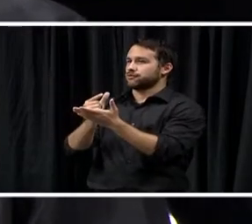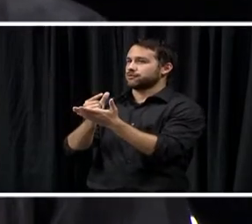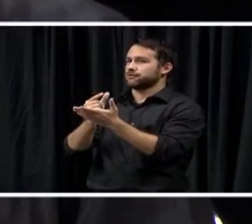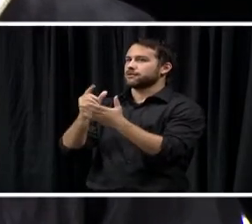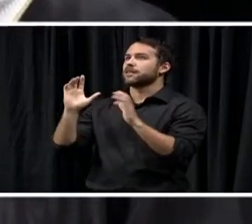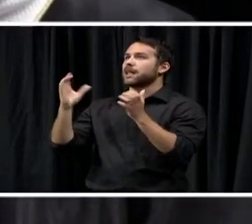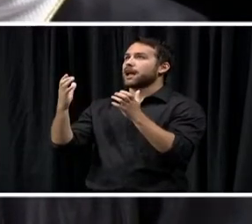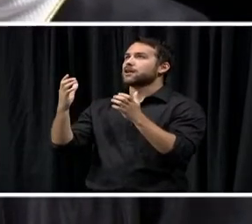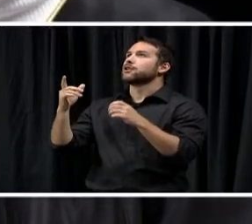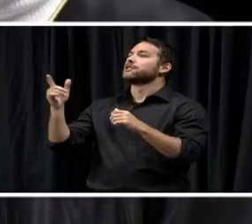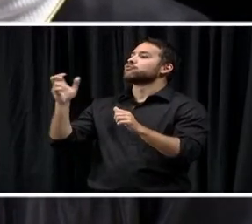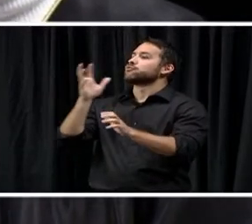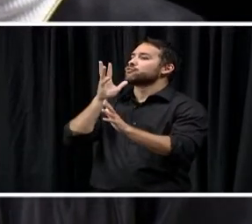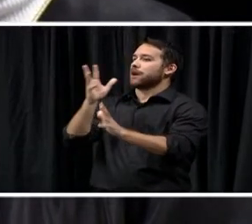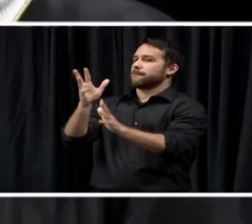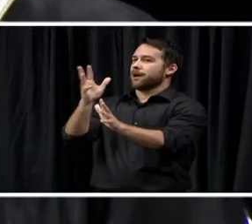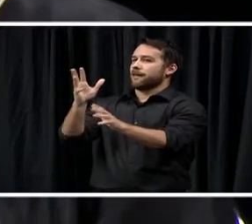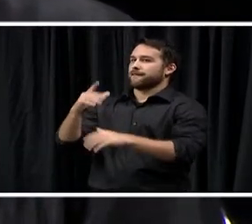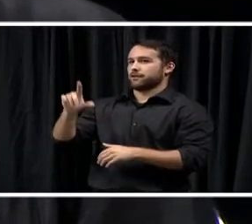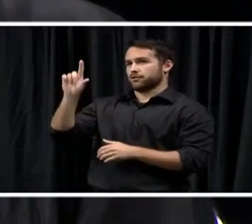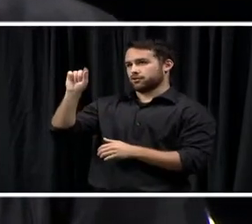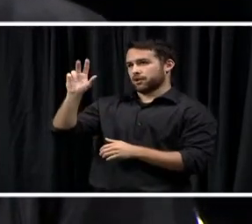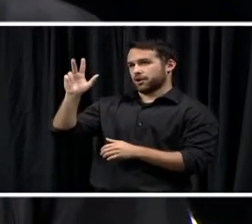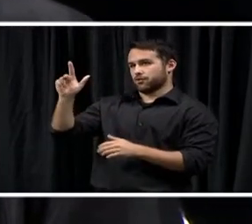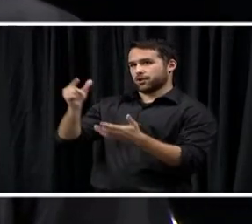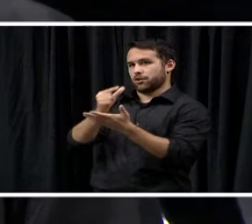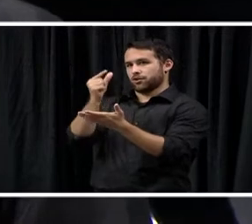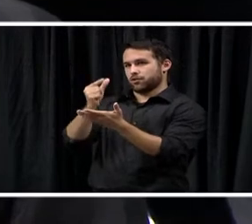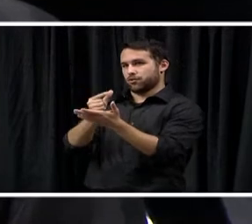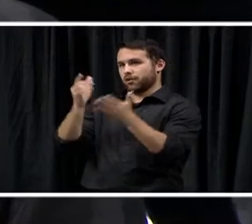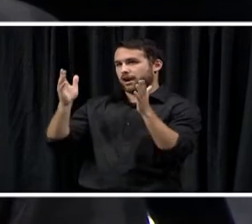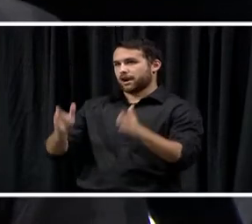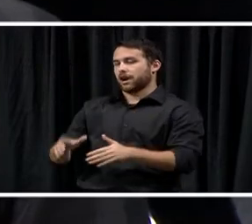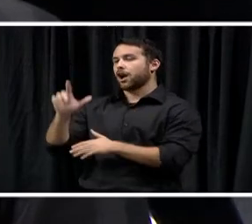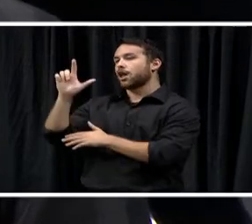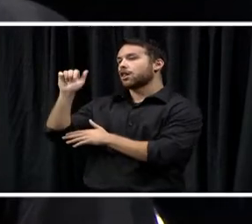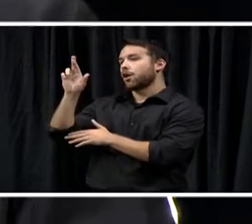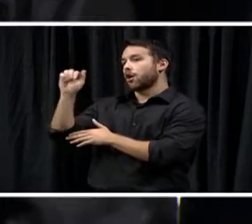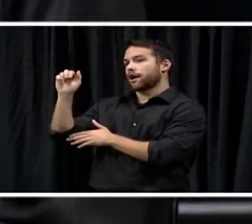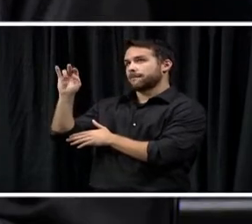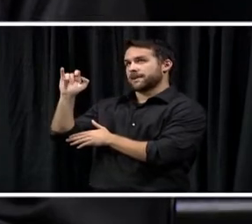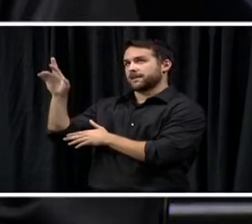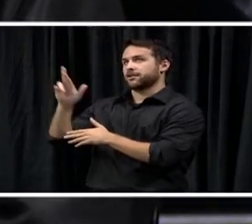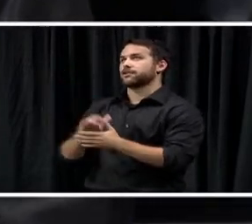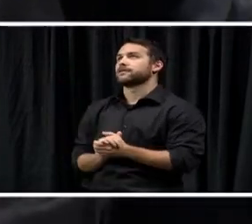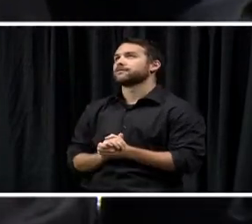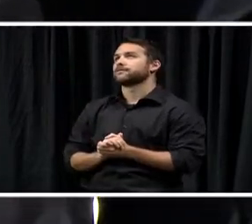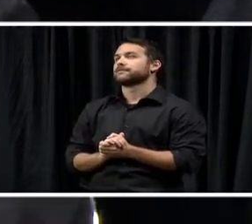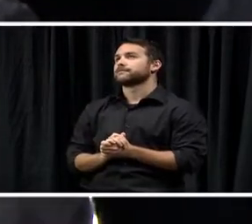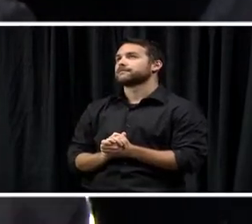the great-grandmother of 2023 graduate, Ms. Laura Miller.